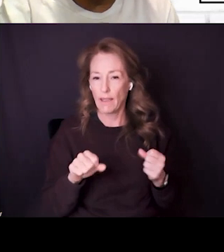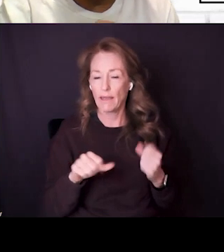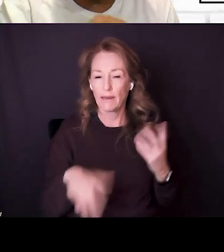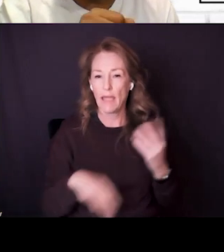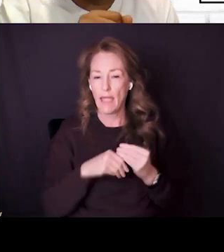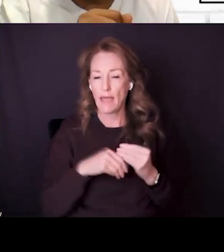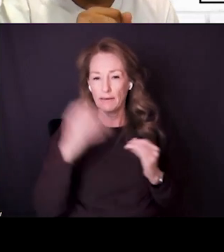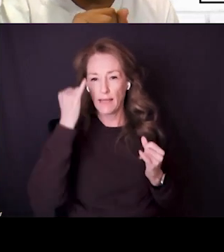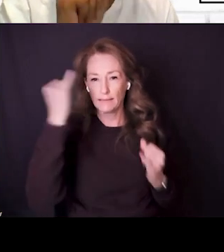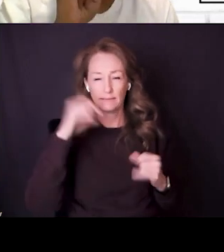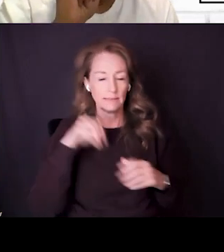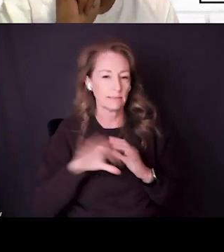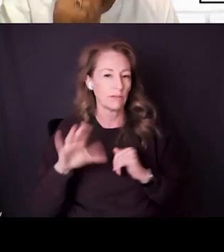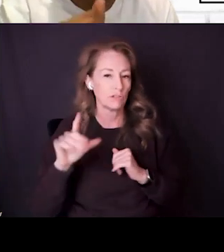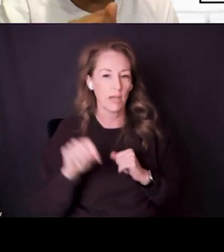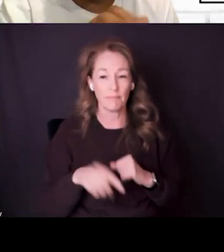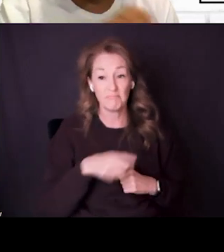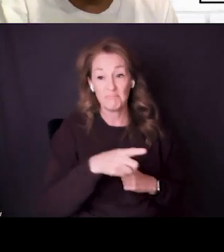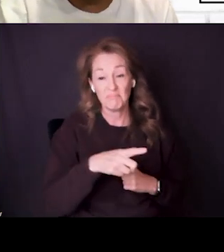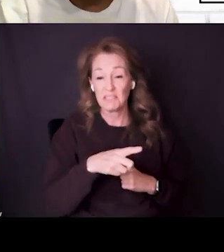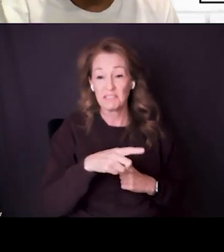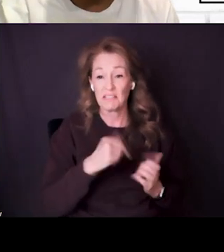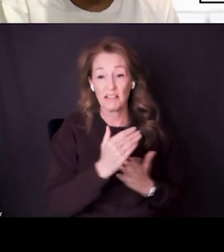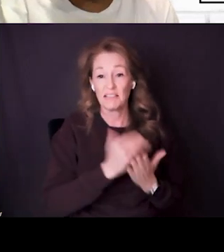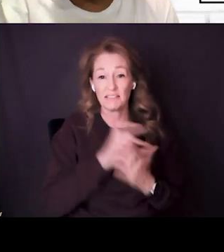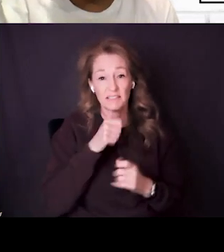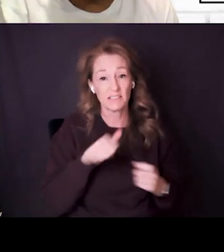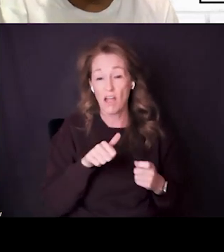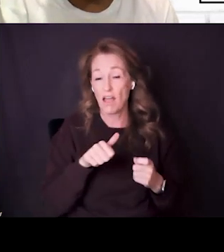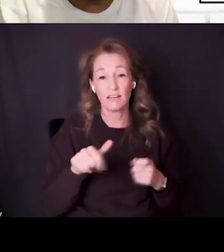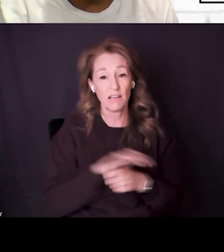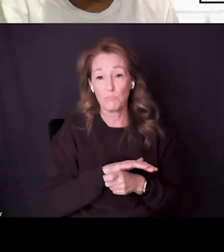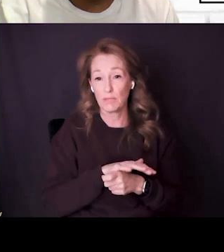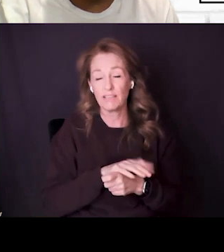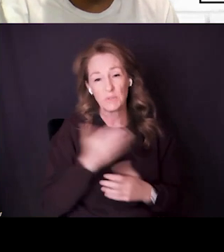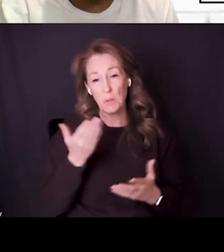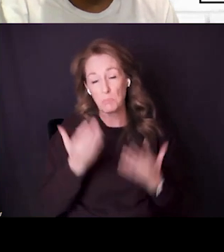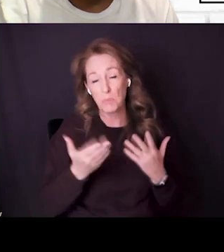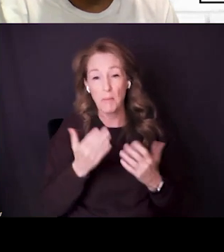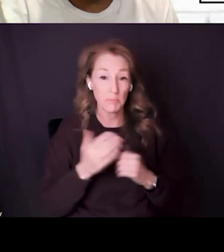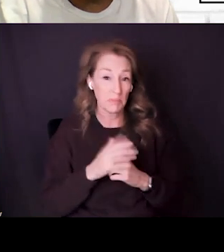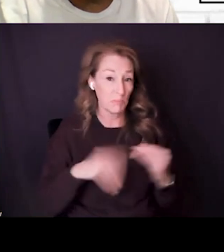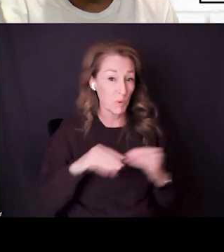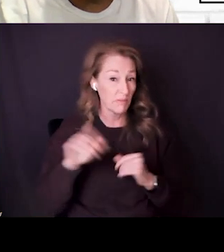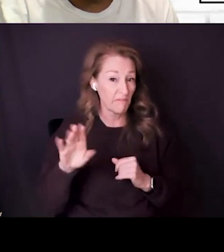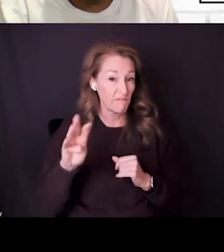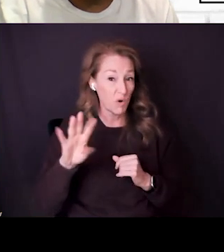is an incomplete list, which probably suggests that we have even more than 400. Next slide, please.